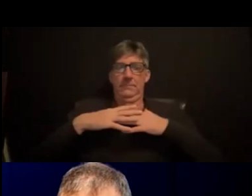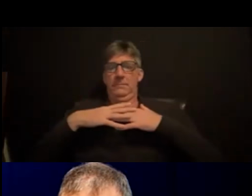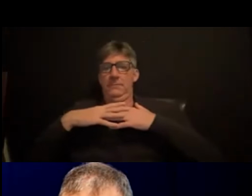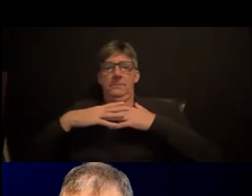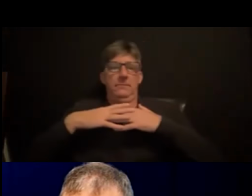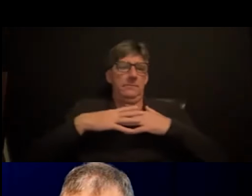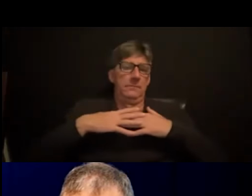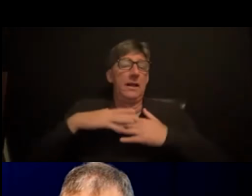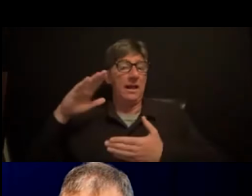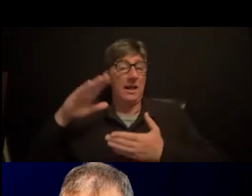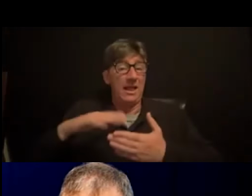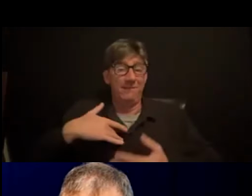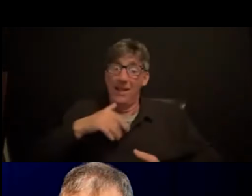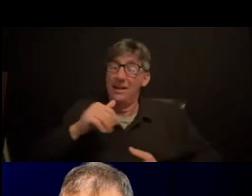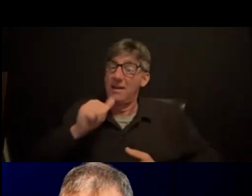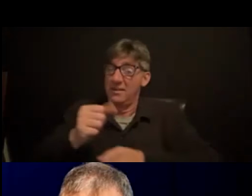Unsafe, I felt.